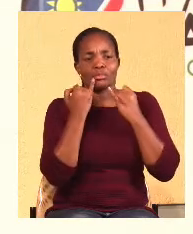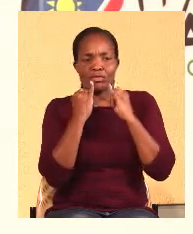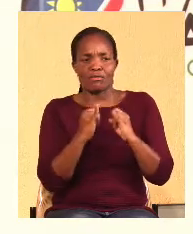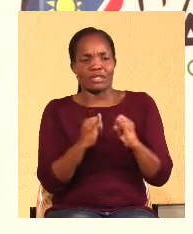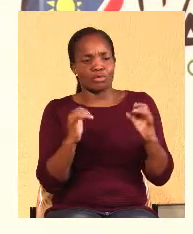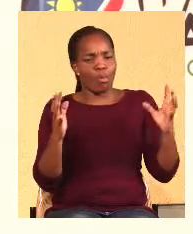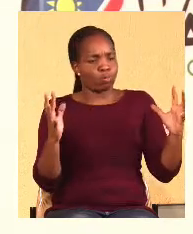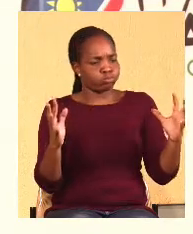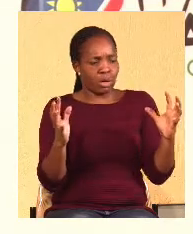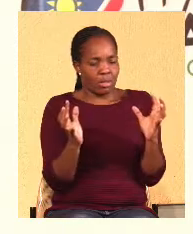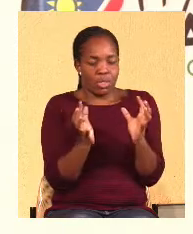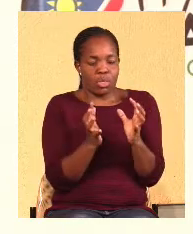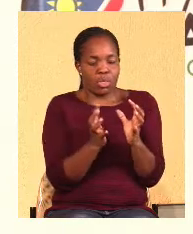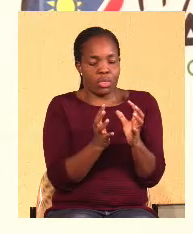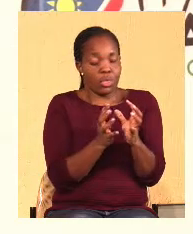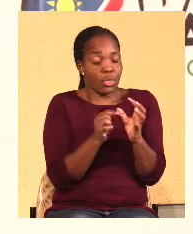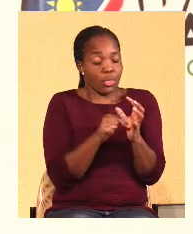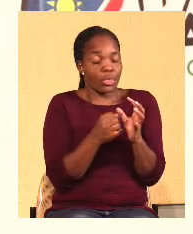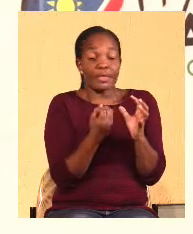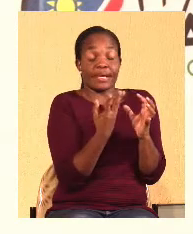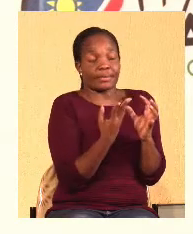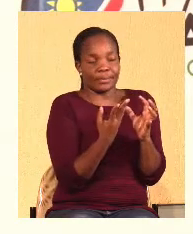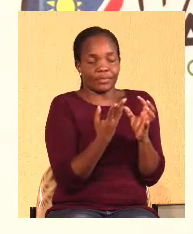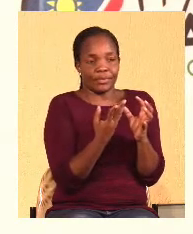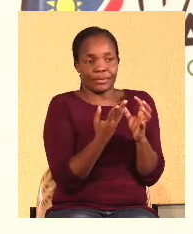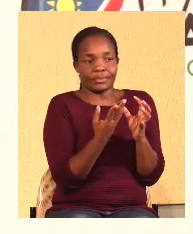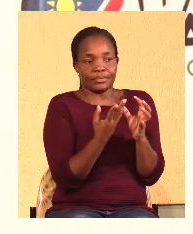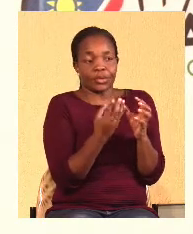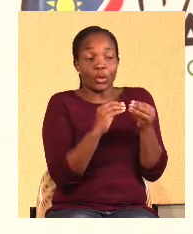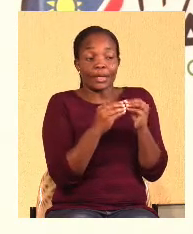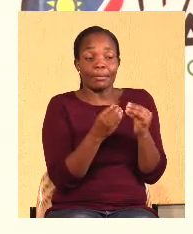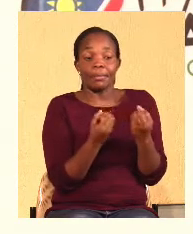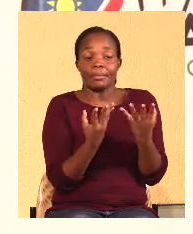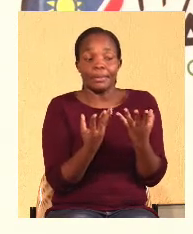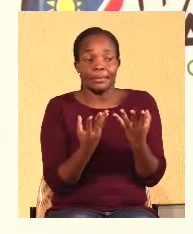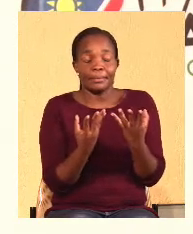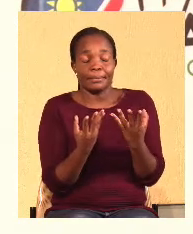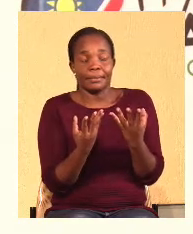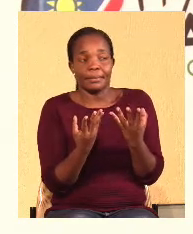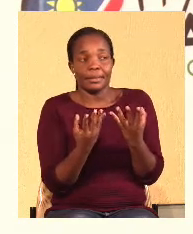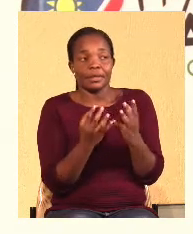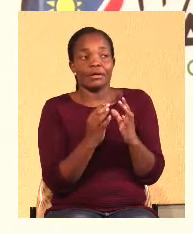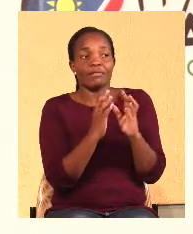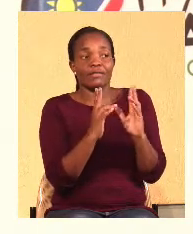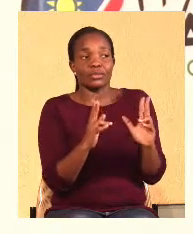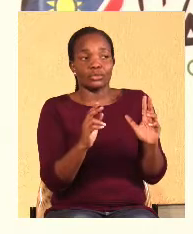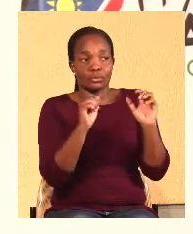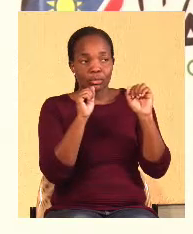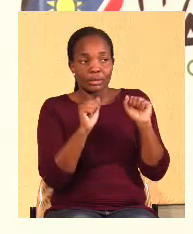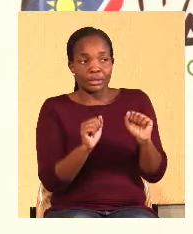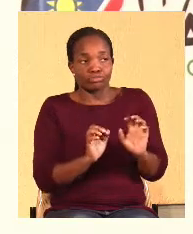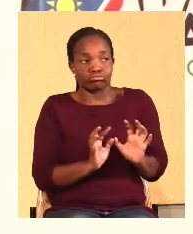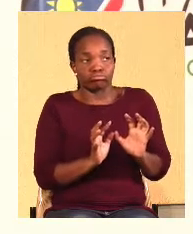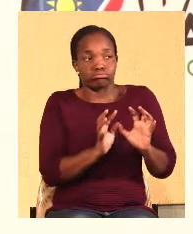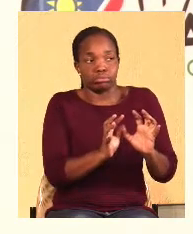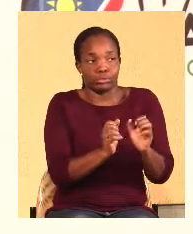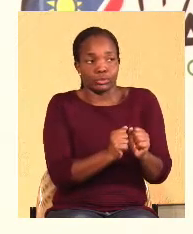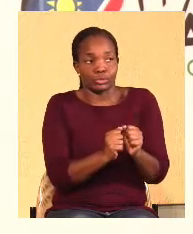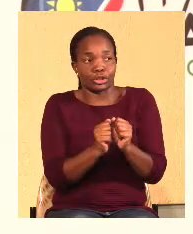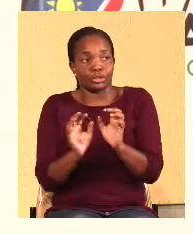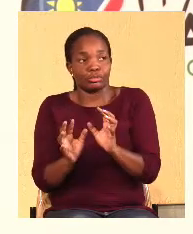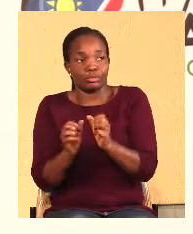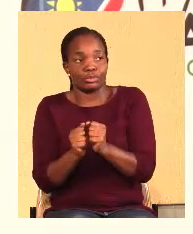really combat COVID. So therefore, the numbers of people that constitute a public gathering